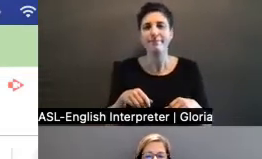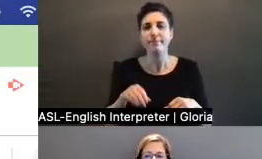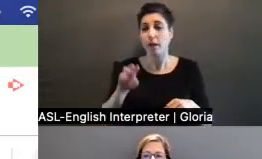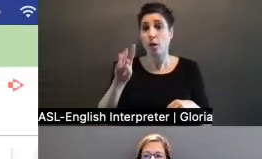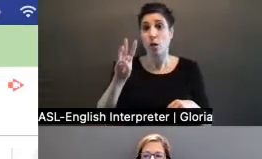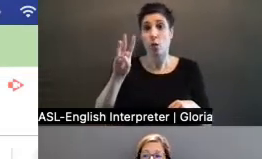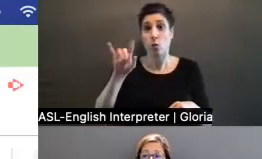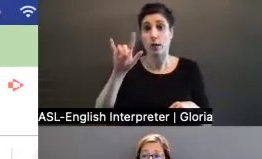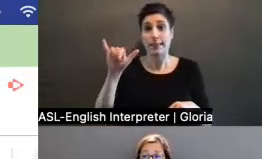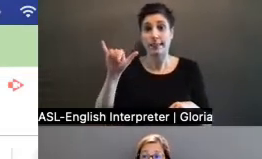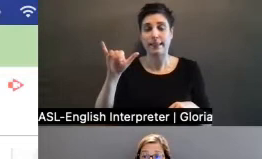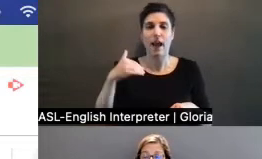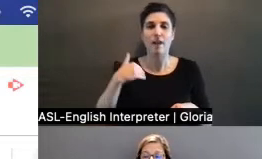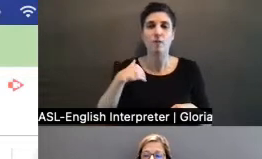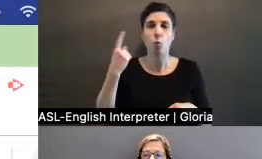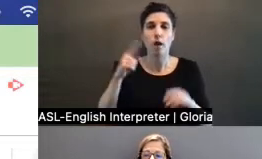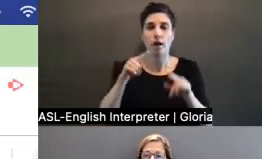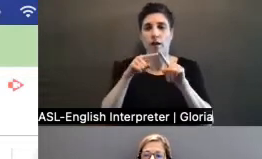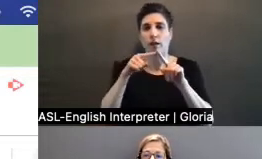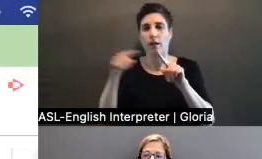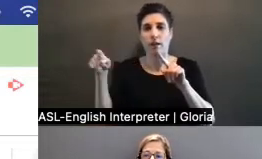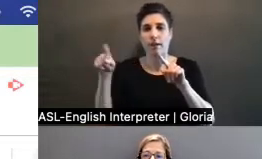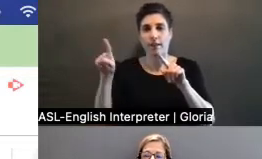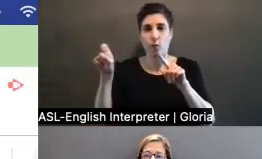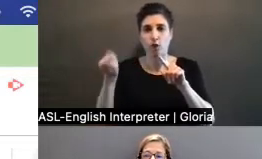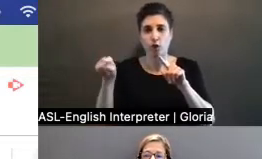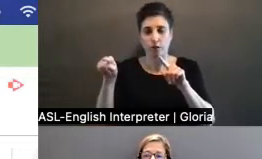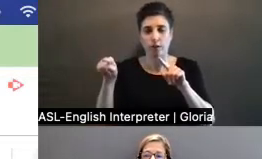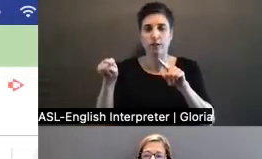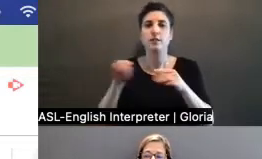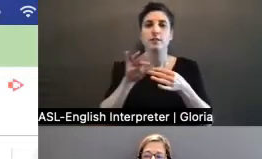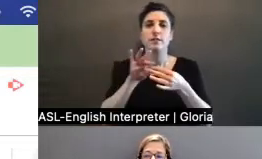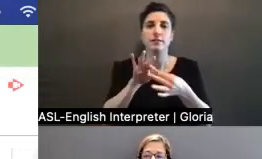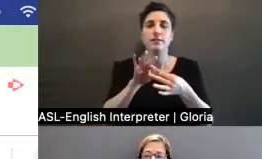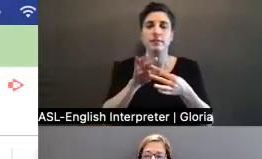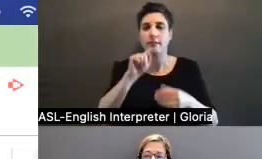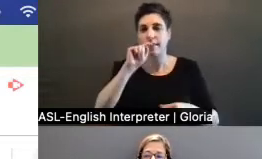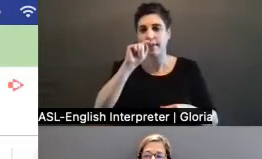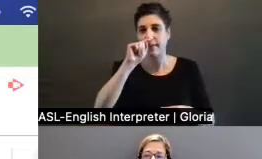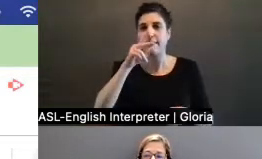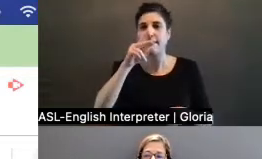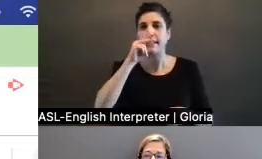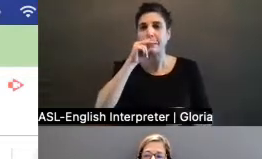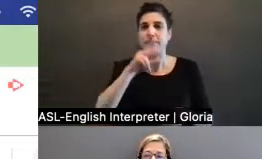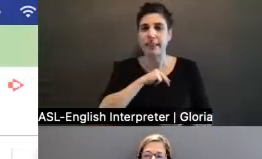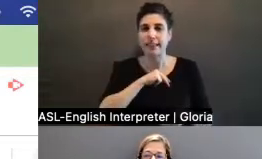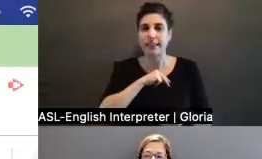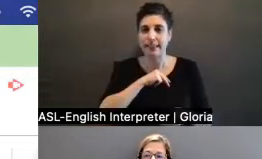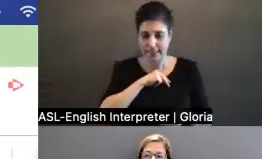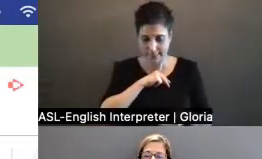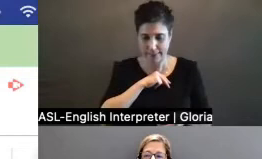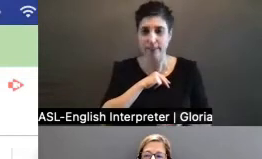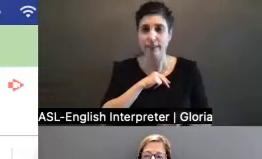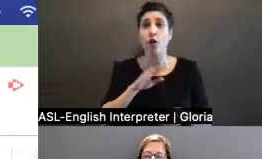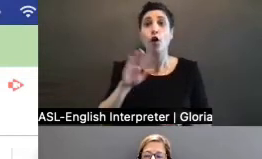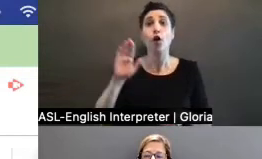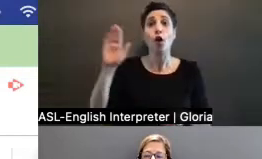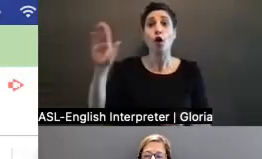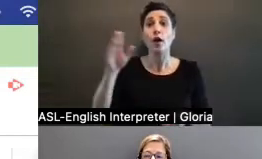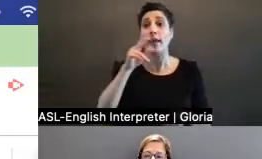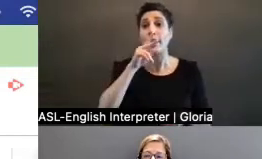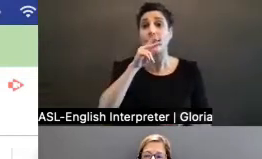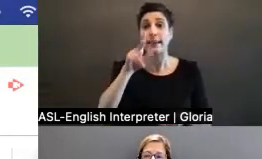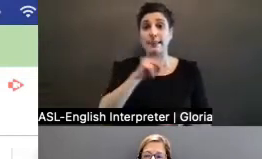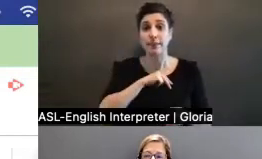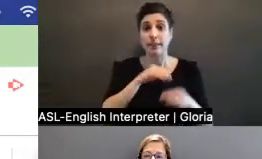Thanksgiving. And one of the questions there was about temperature, but it was in Fahrenheit. And in Canada, we use Celsius. You can just go in